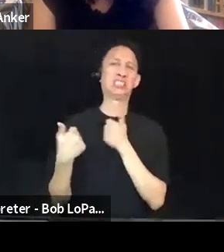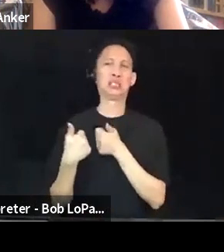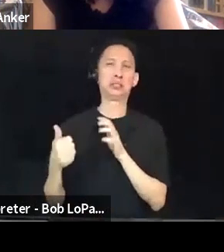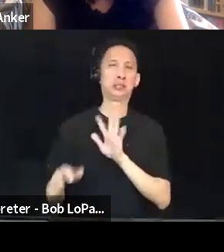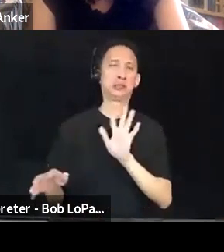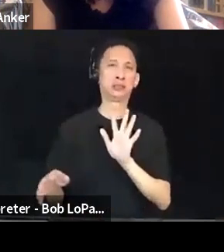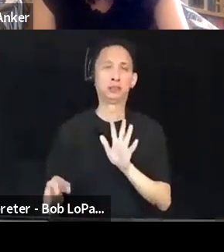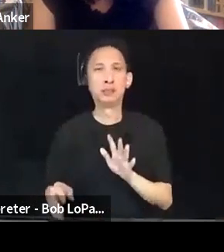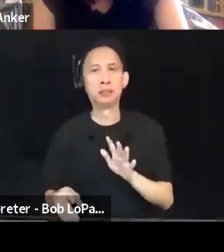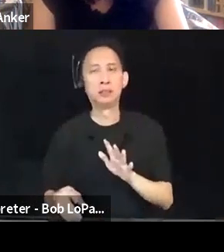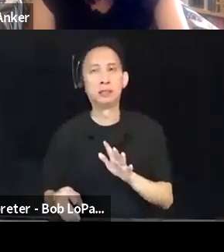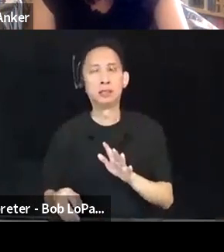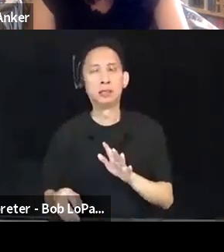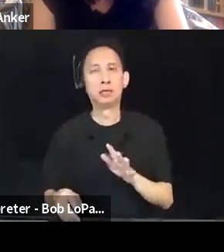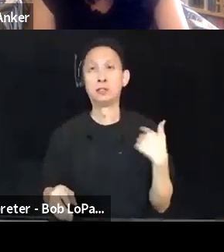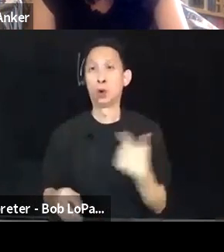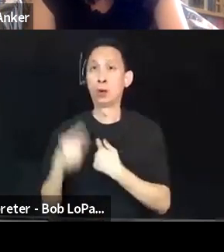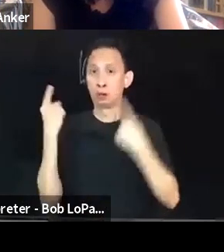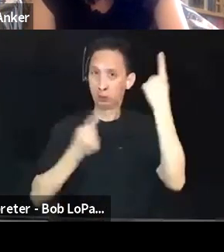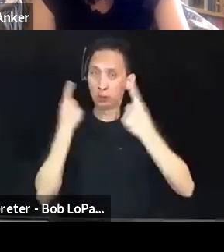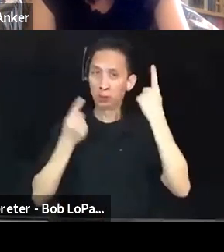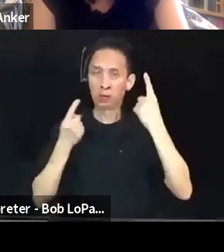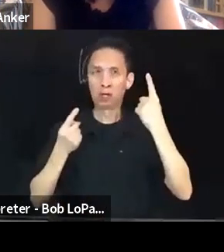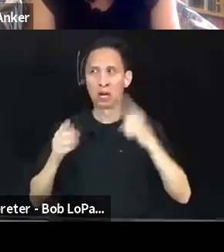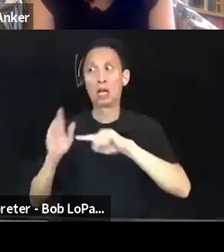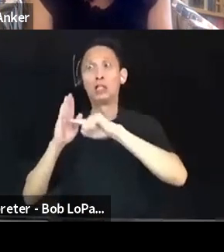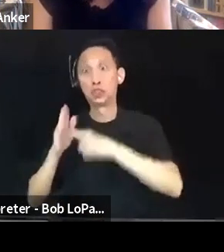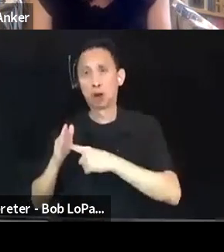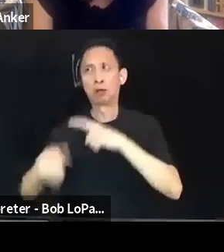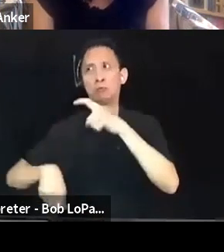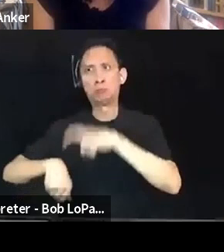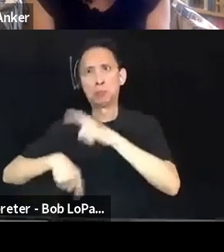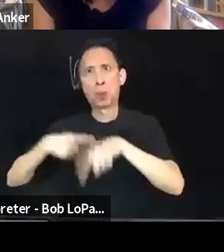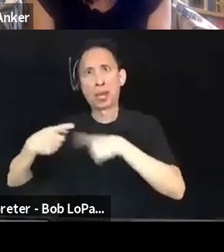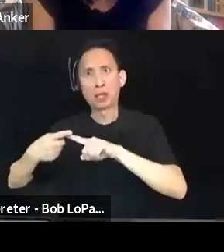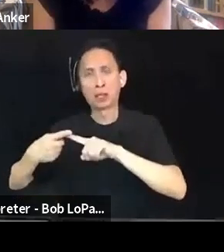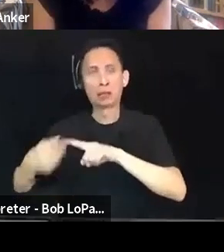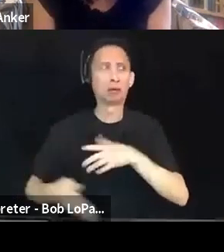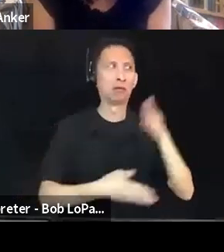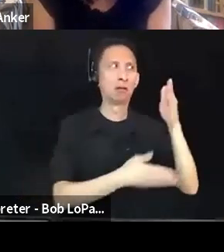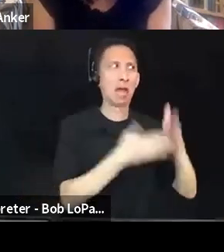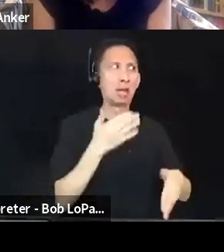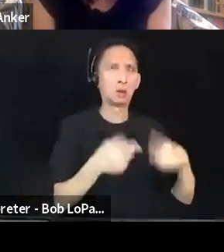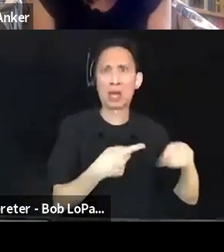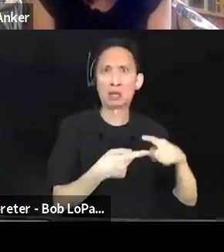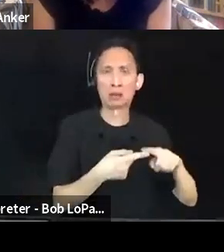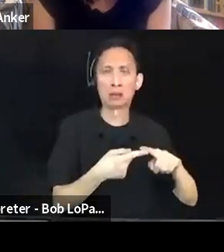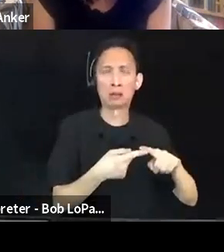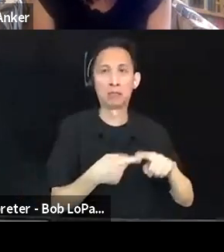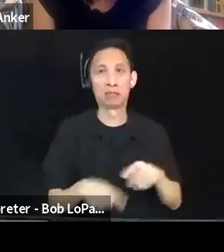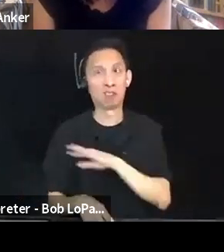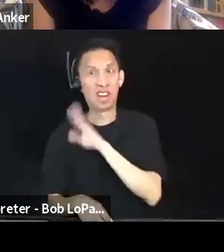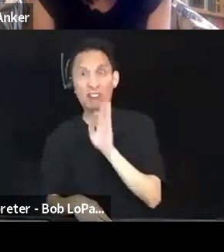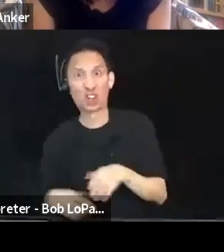war. When does civil war start and when does it end? And does it ever start and ever end? And is the